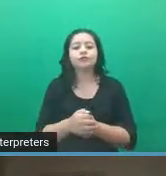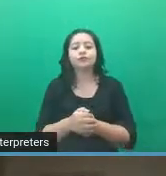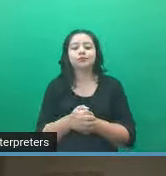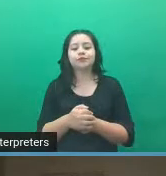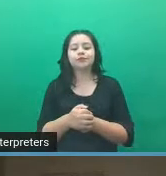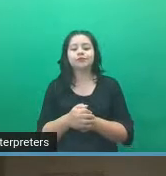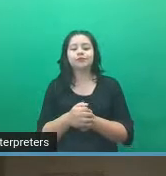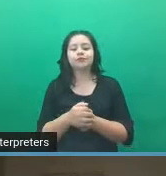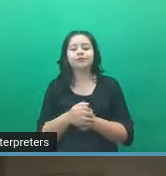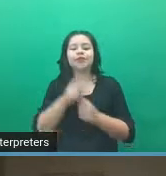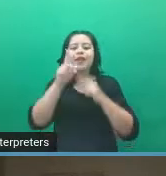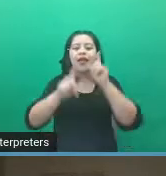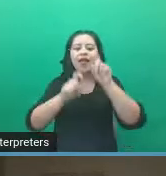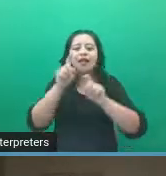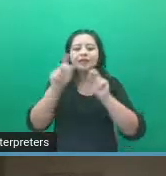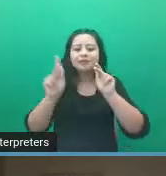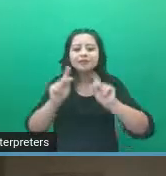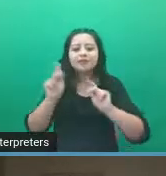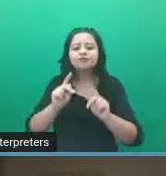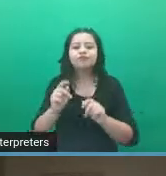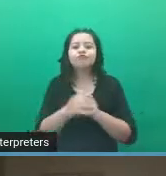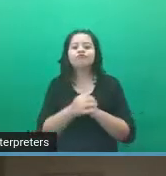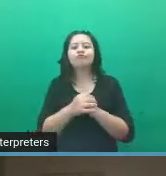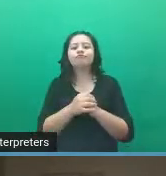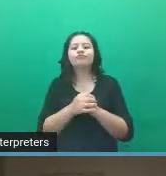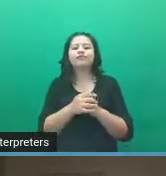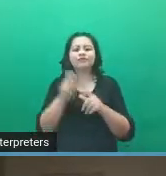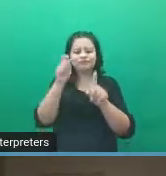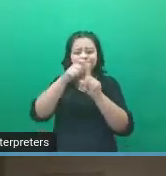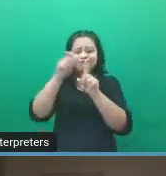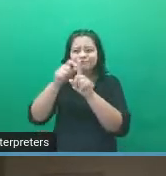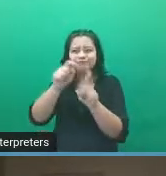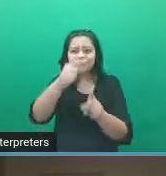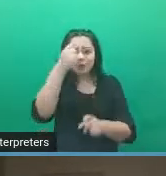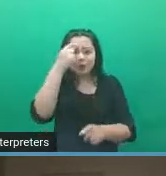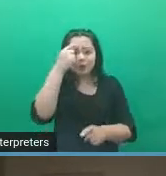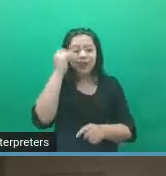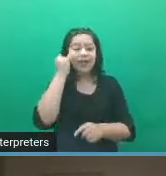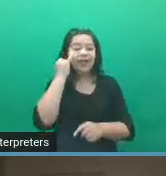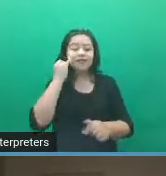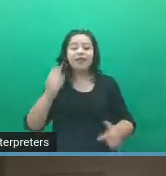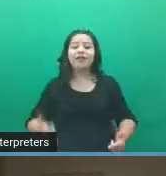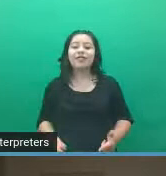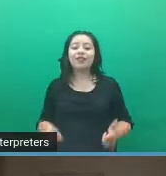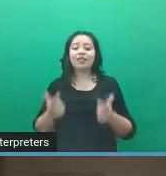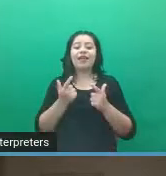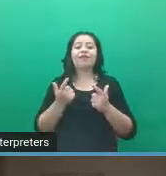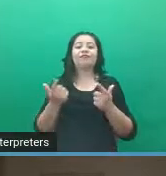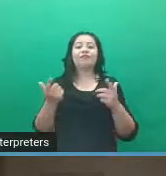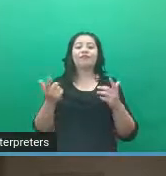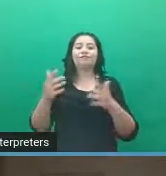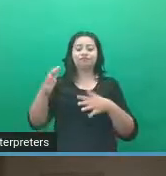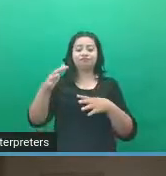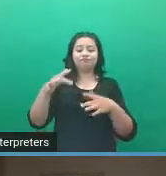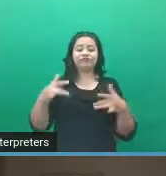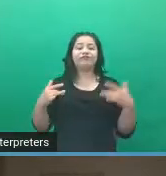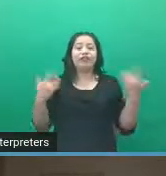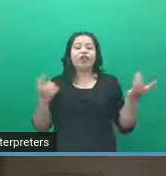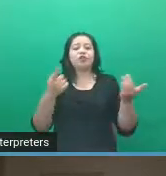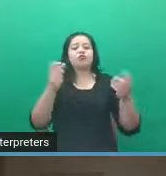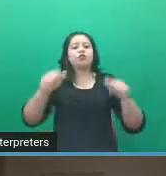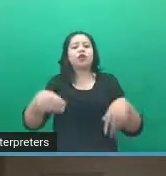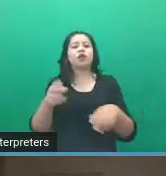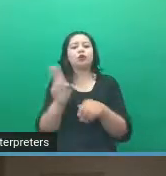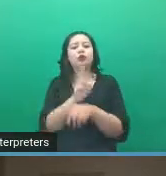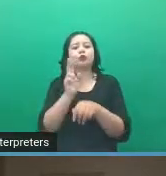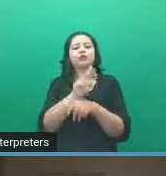sharing. Ask attendees questions surrounding content to pick their brains. If you are in a live event, you can use a moderator to filter questions and keep things organized. That way you can focus